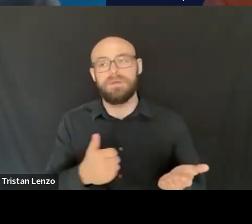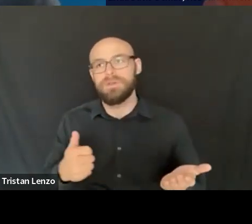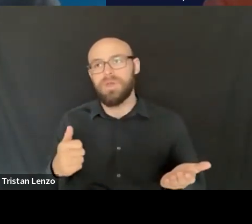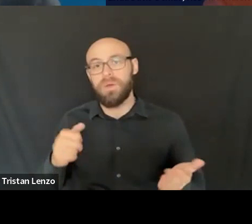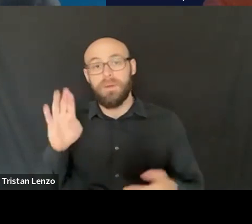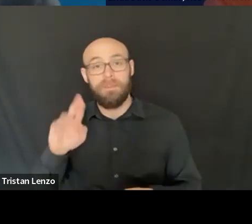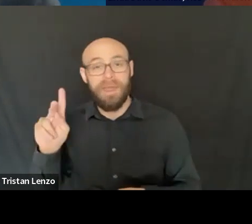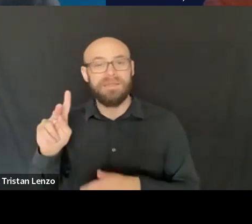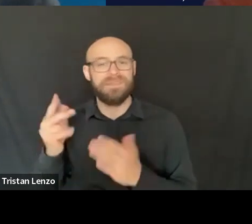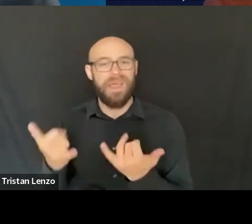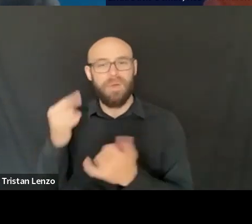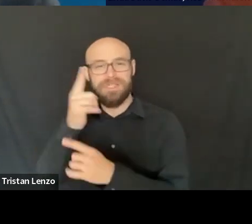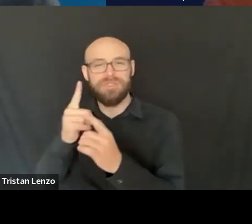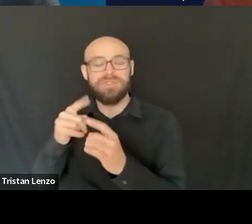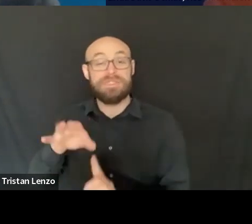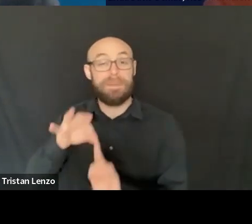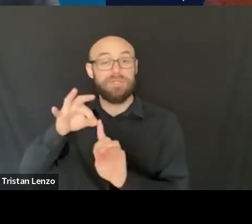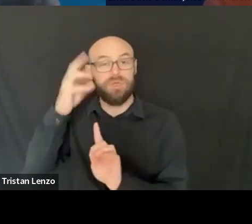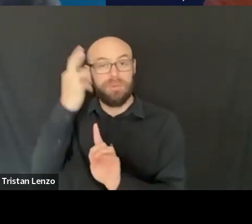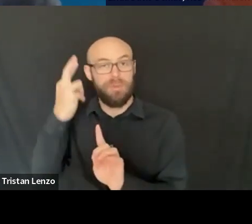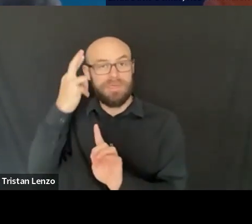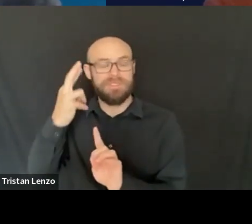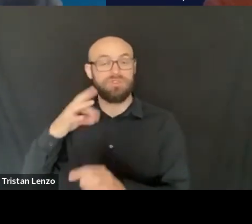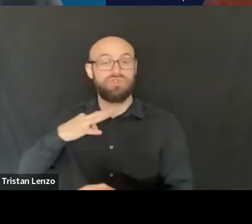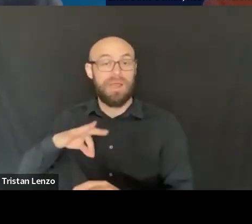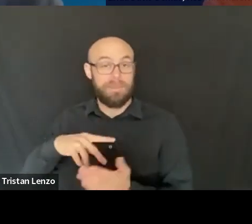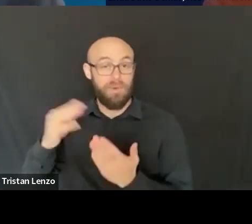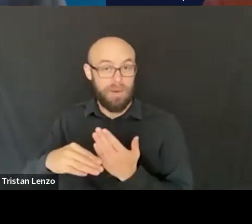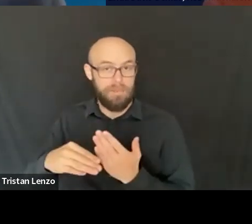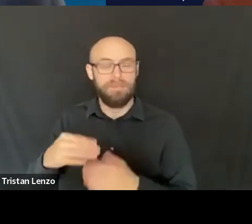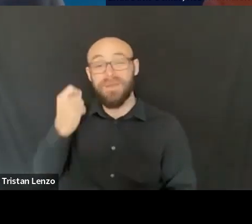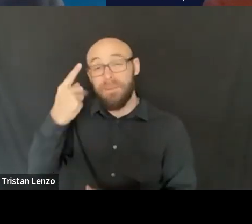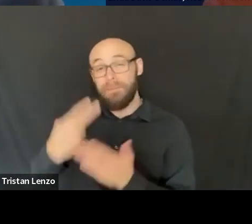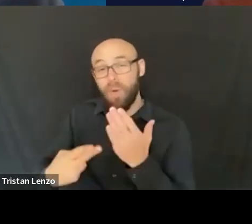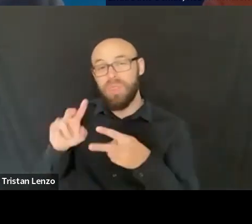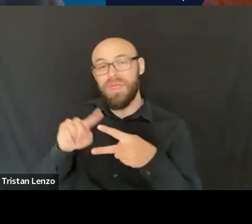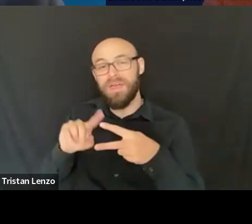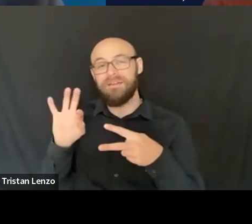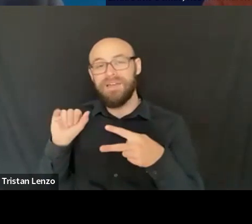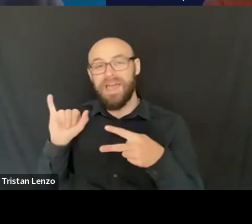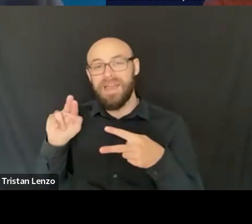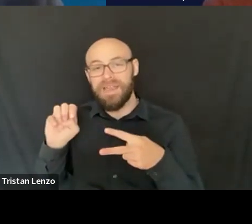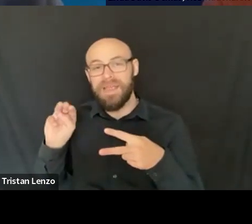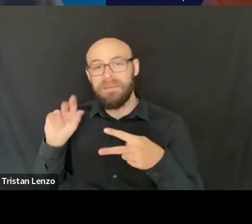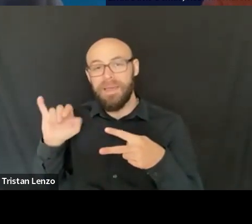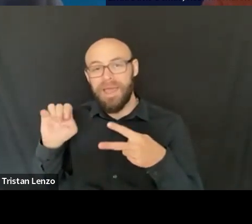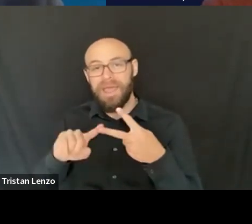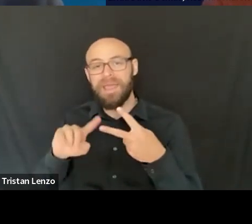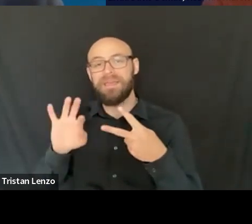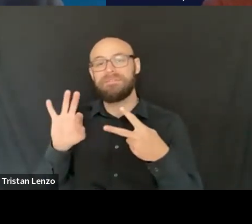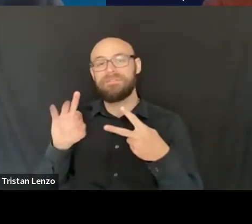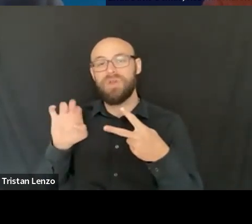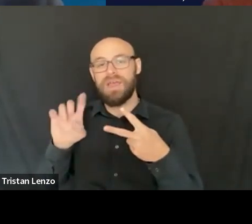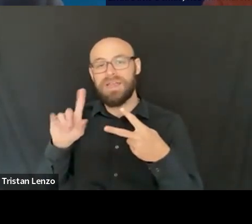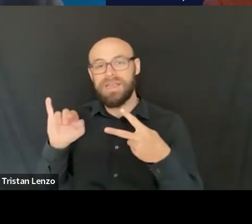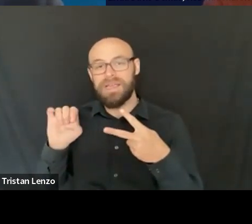purpose credit programs, which now both Fannie Mae and Freddie Mac have said that they will help support as part of their equitable housing finance plans.